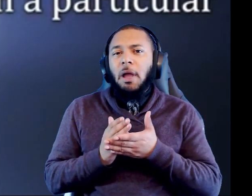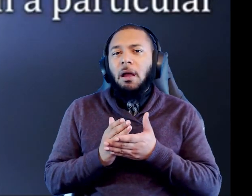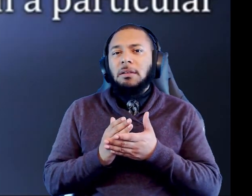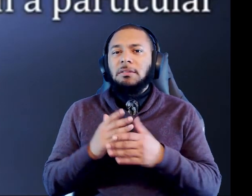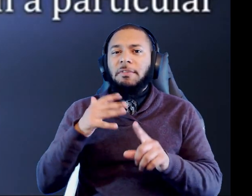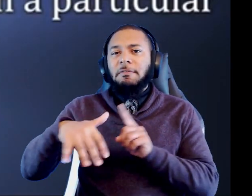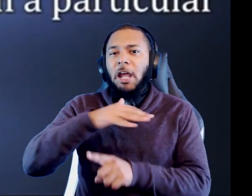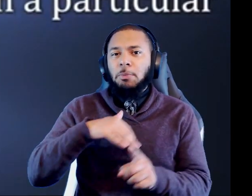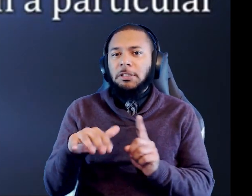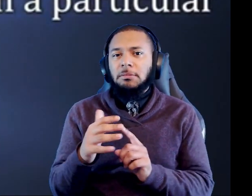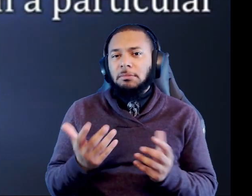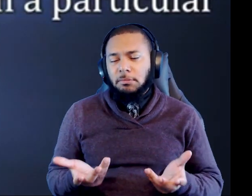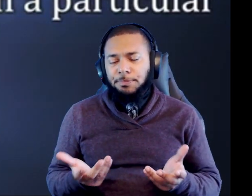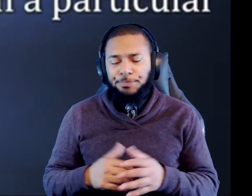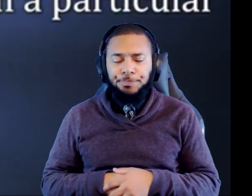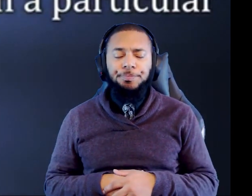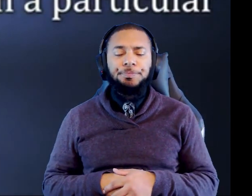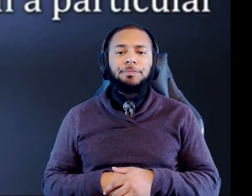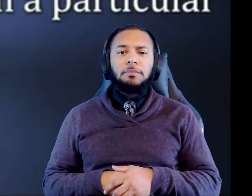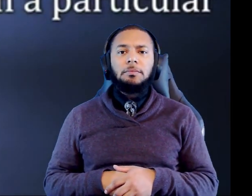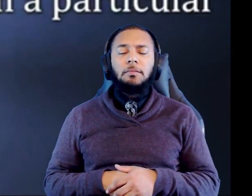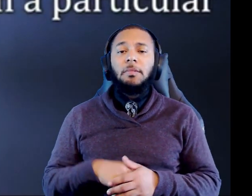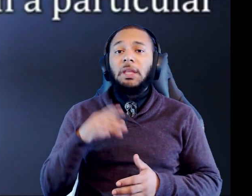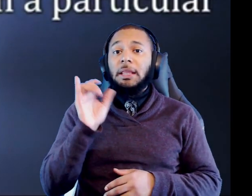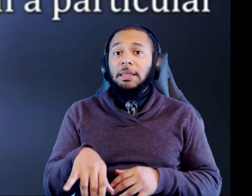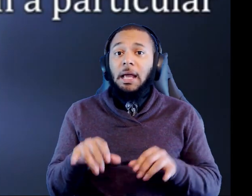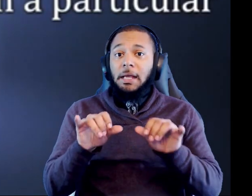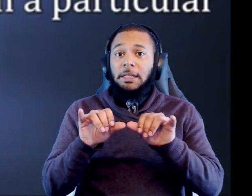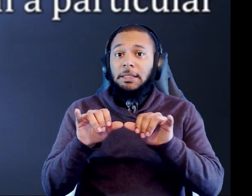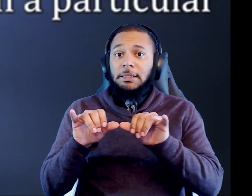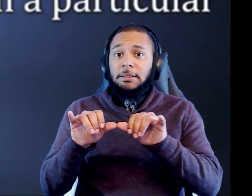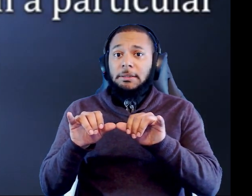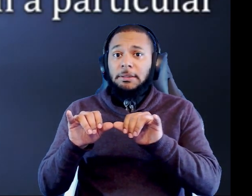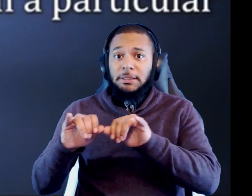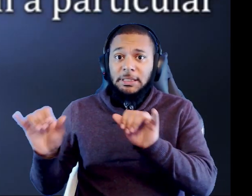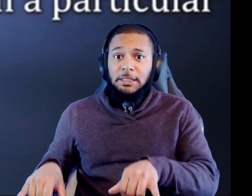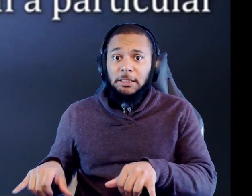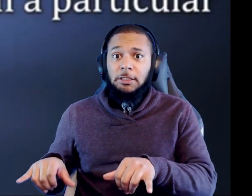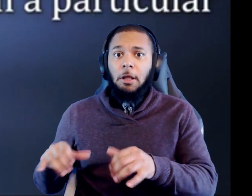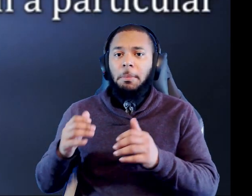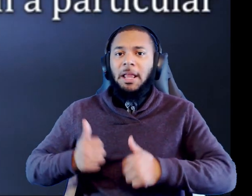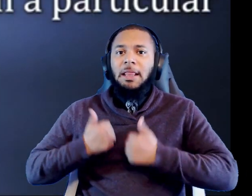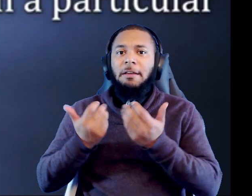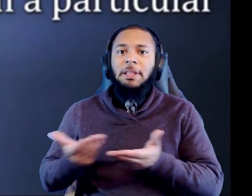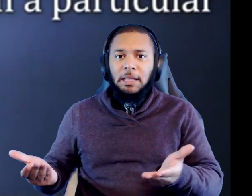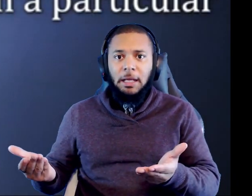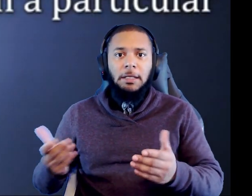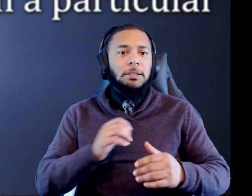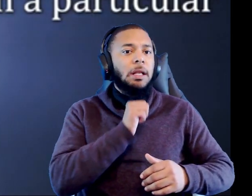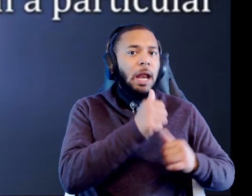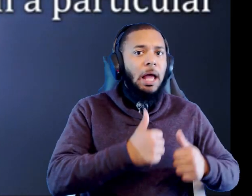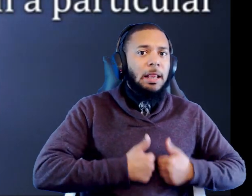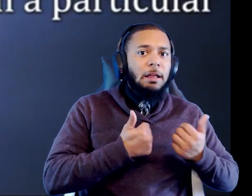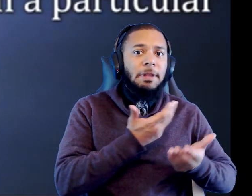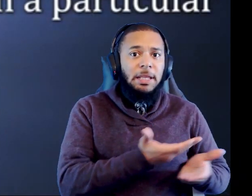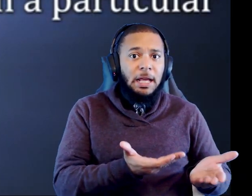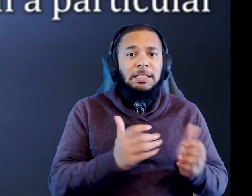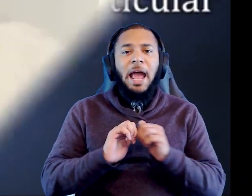environment. It is a system in which individuals live and interact with the non-living portion of the